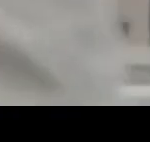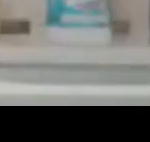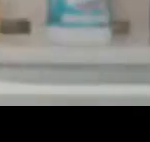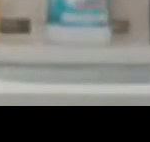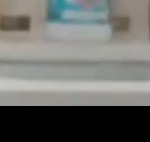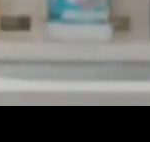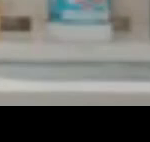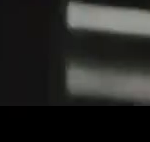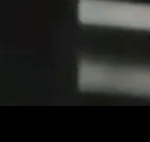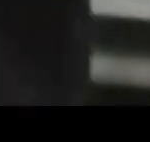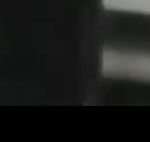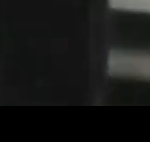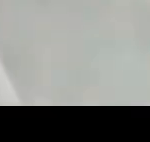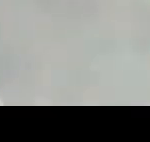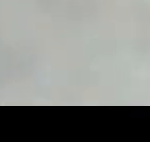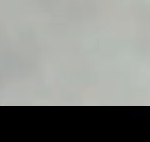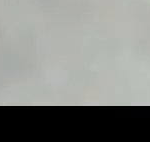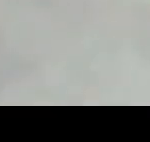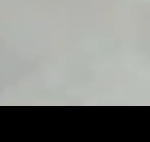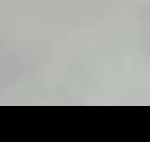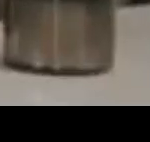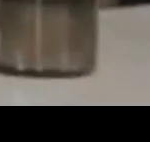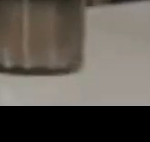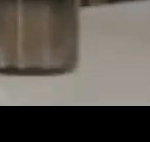everything okay? Everything's fine.